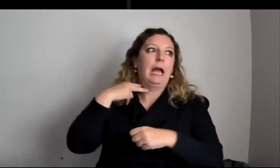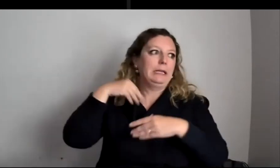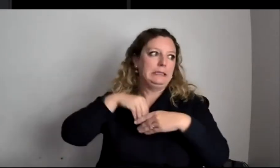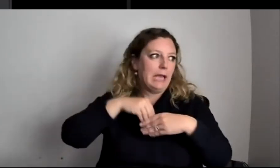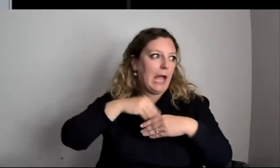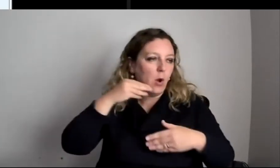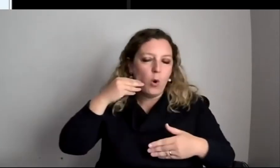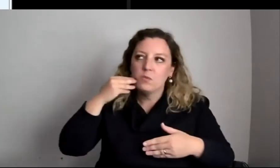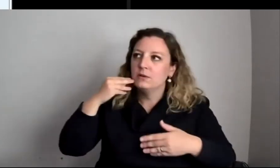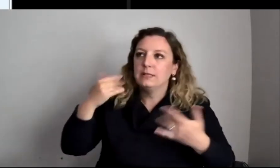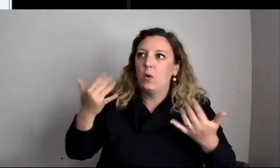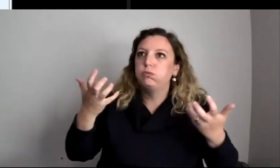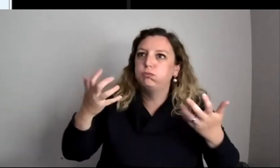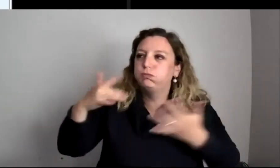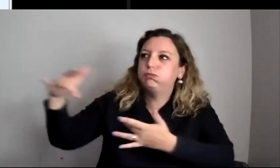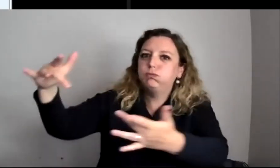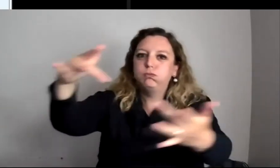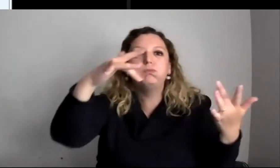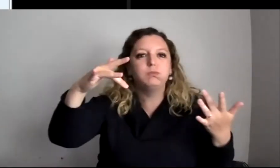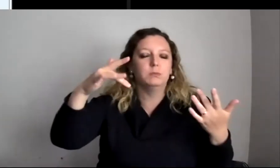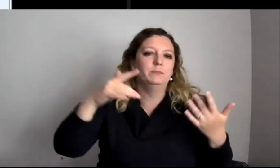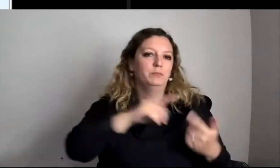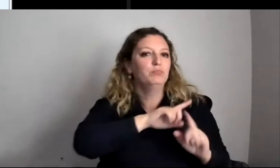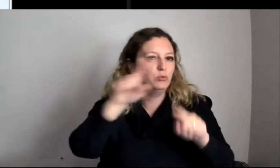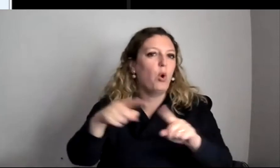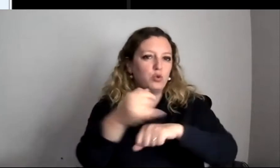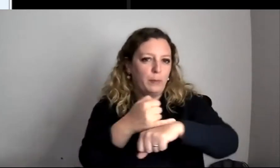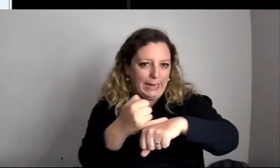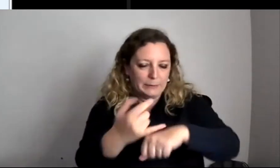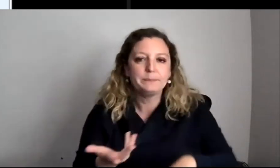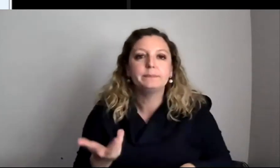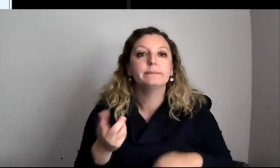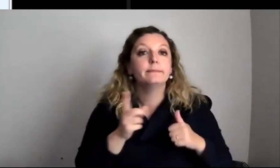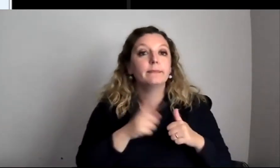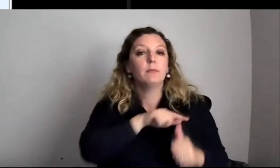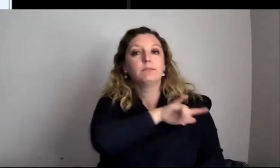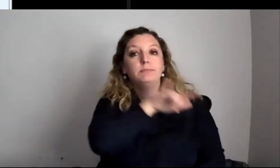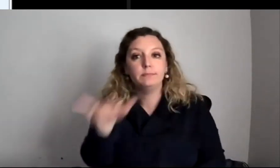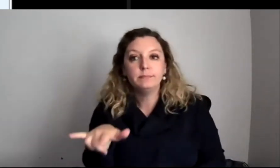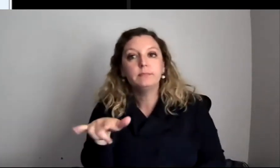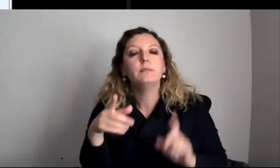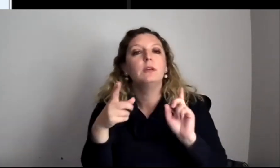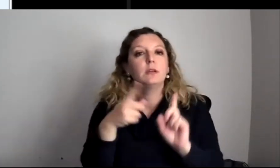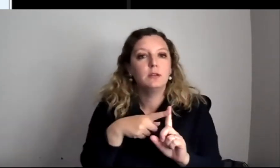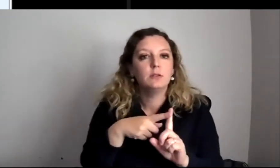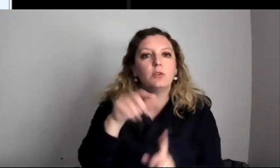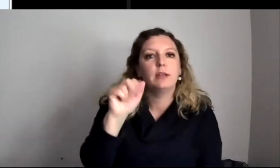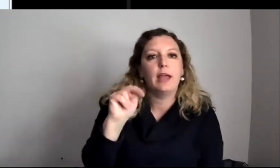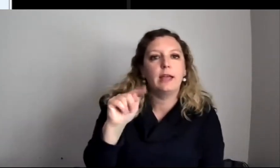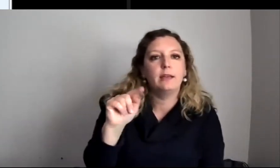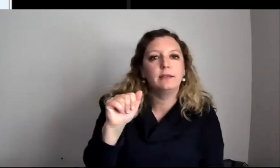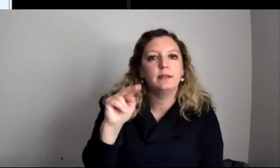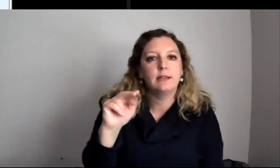for the last year or so. And so we're going to take a trip to Madagascar. So the first thing you have to do is fly into the capital city of